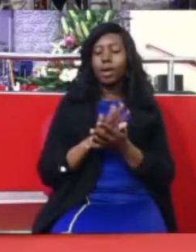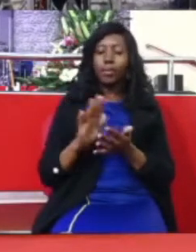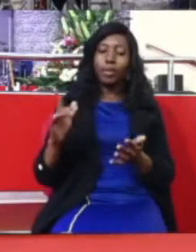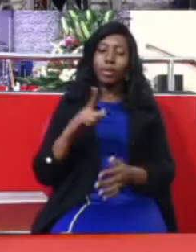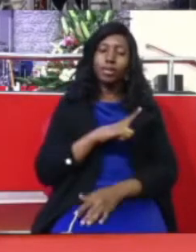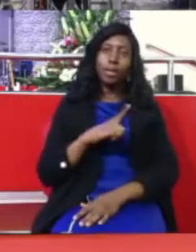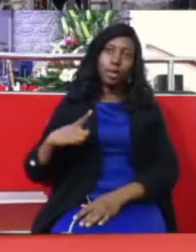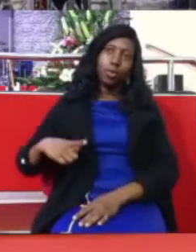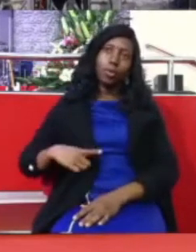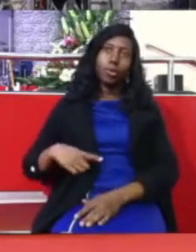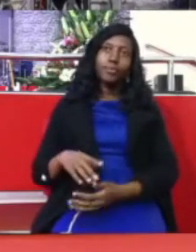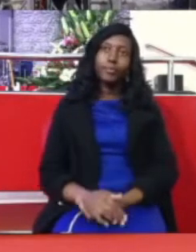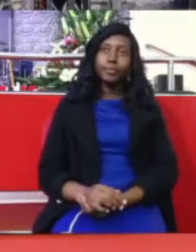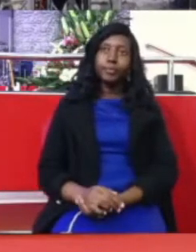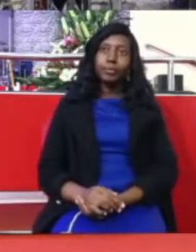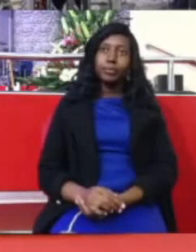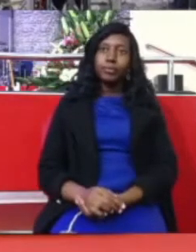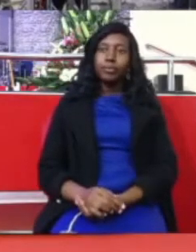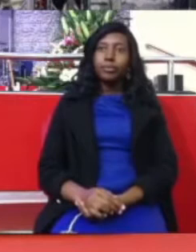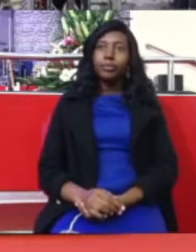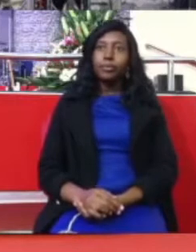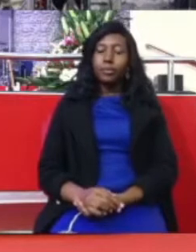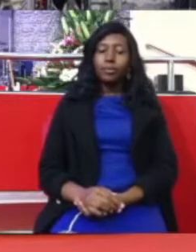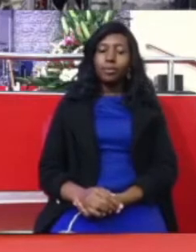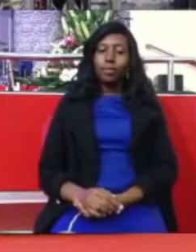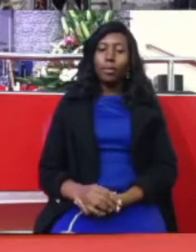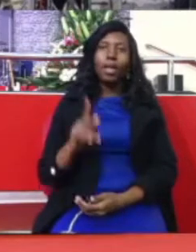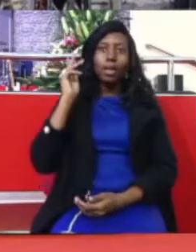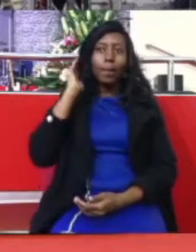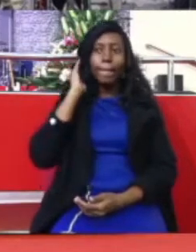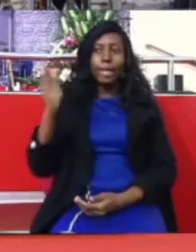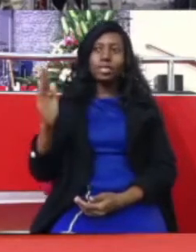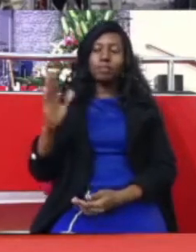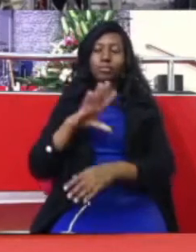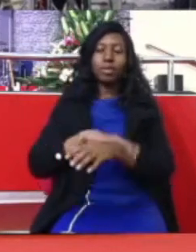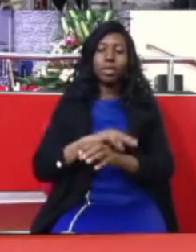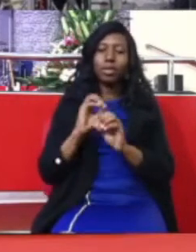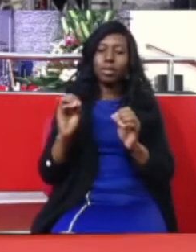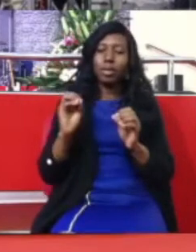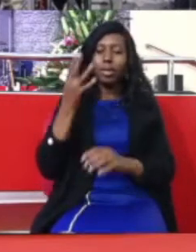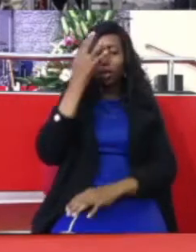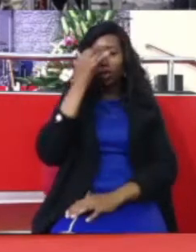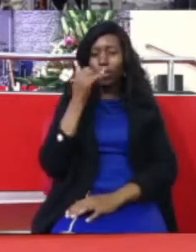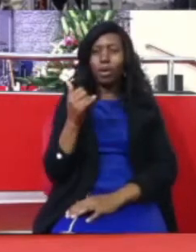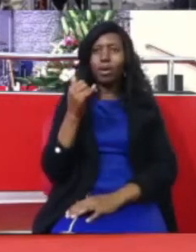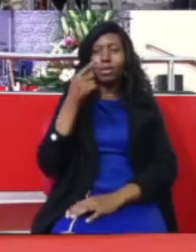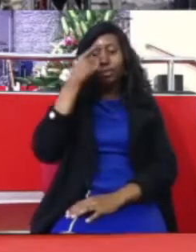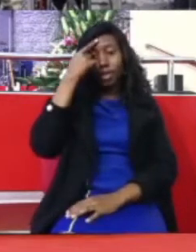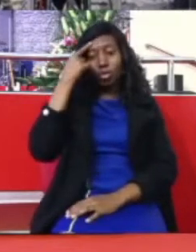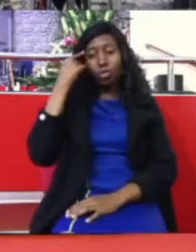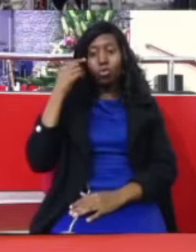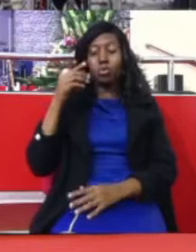Why hadn't they caught anything? Because they were depending on their experience as fishermen.